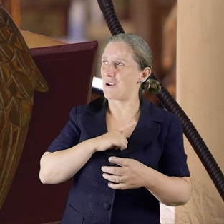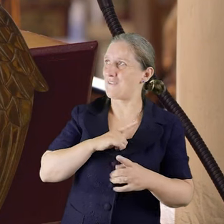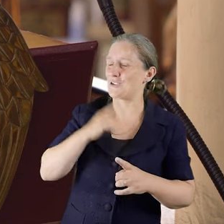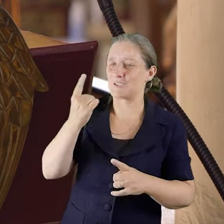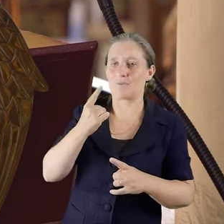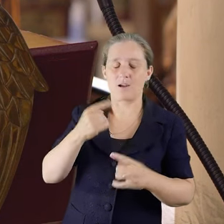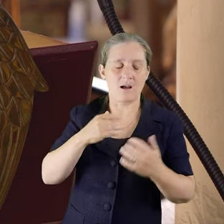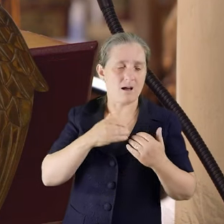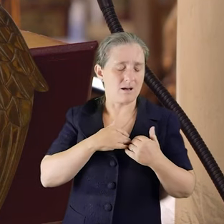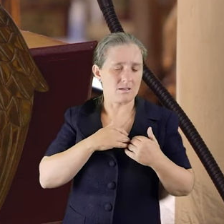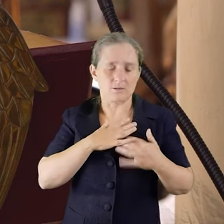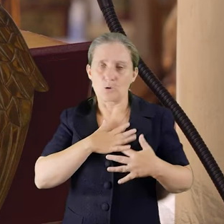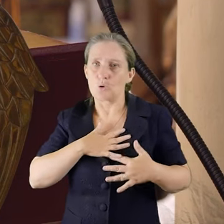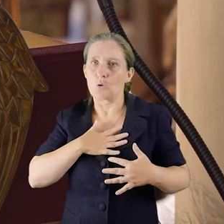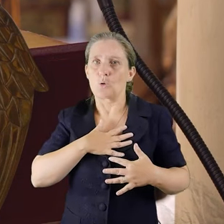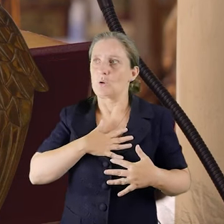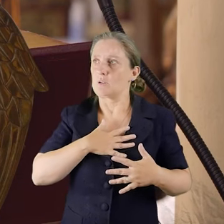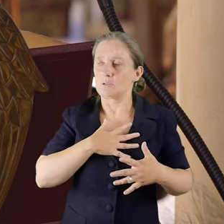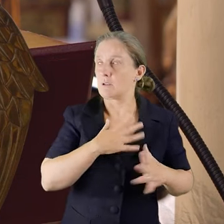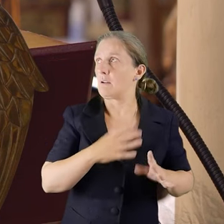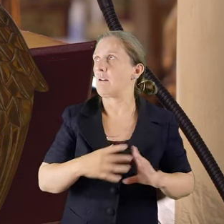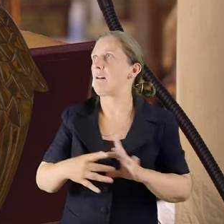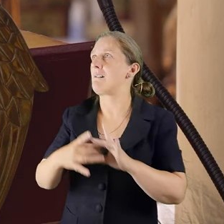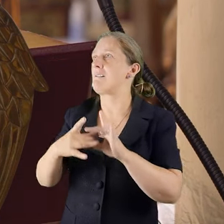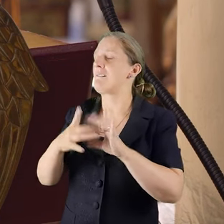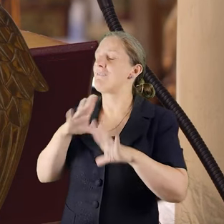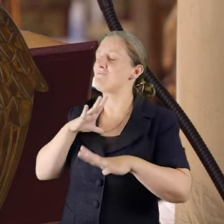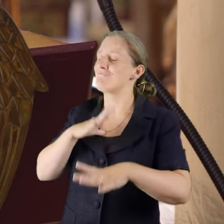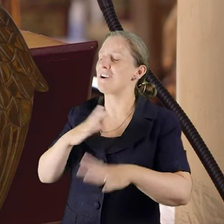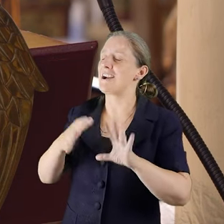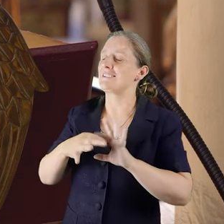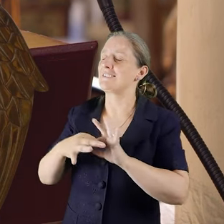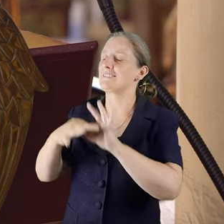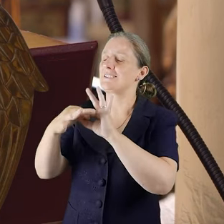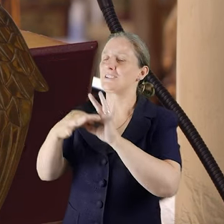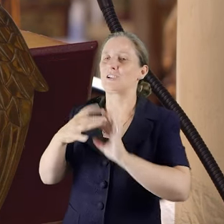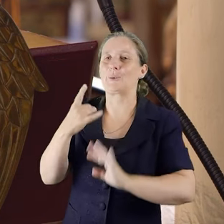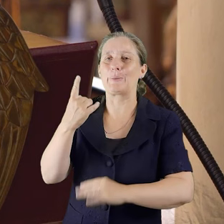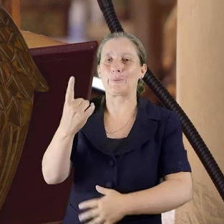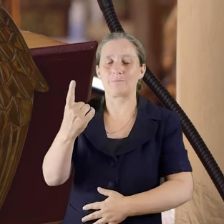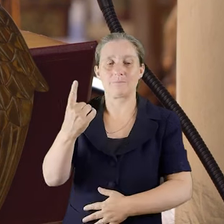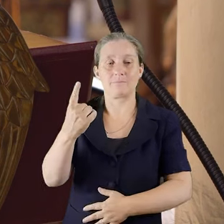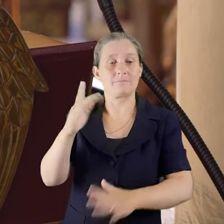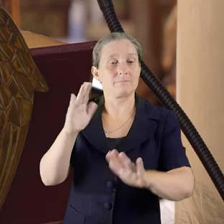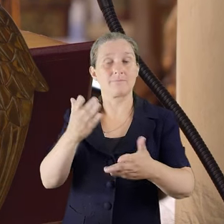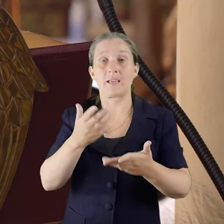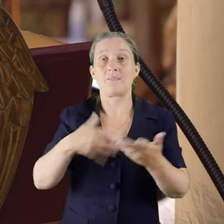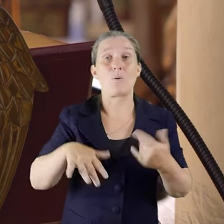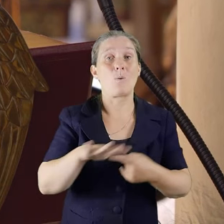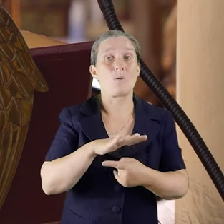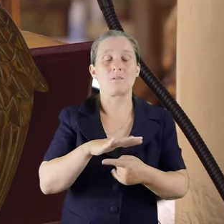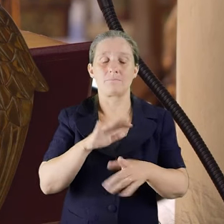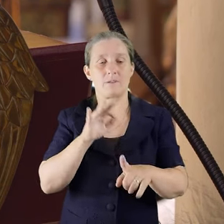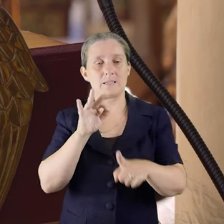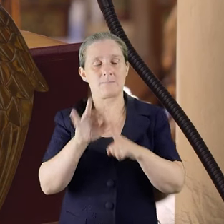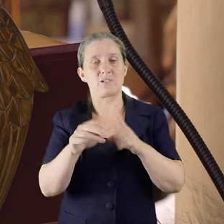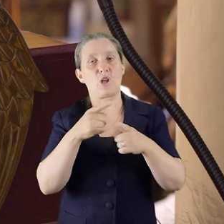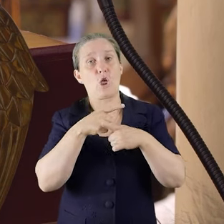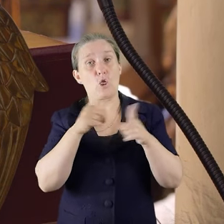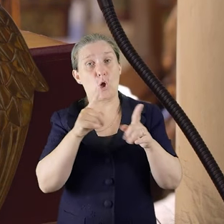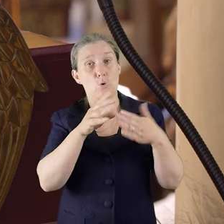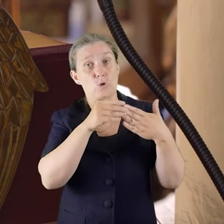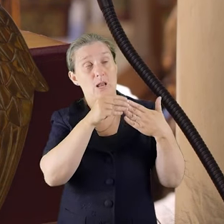that our hearts are restless until they find their rest in you. Grant to us all, but especially